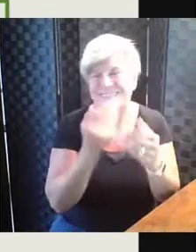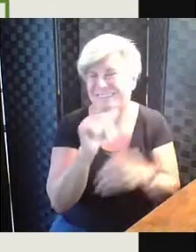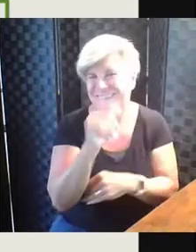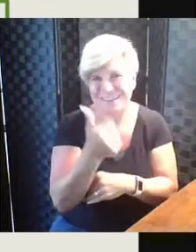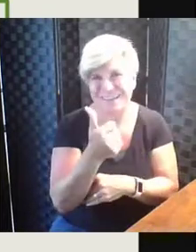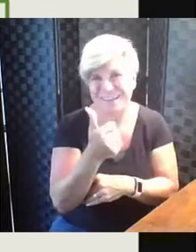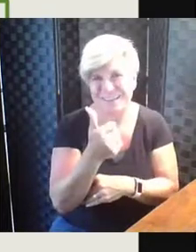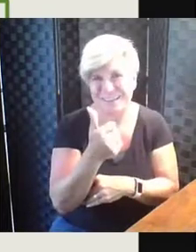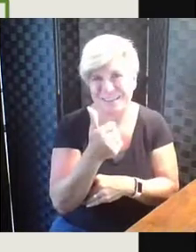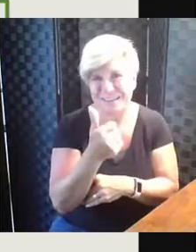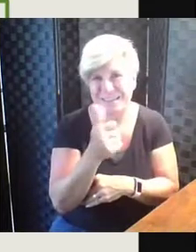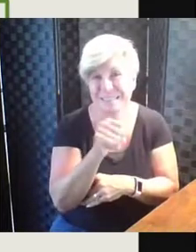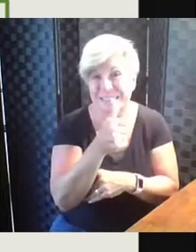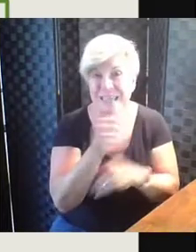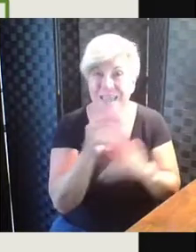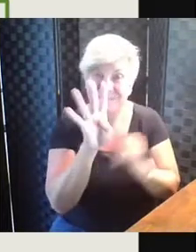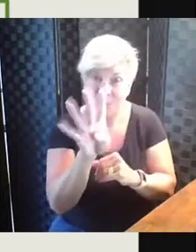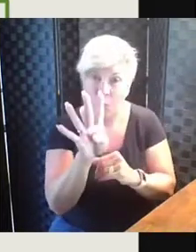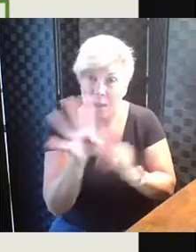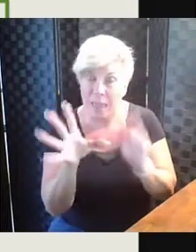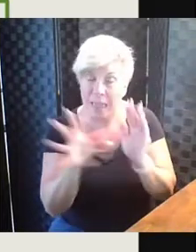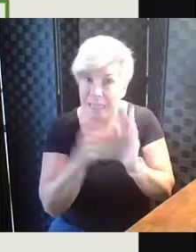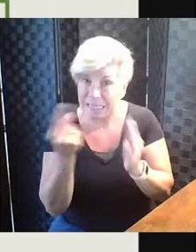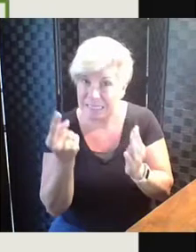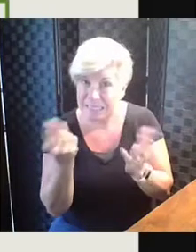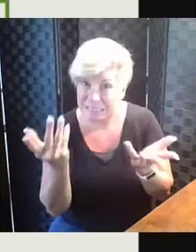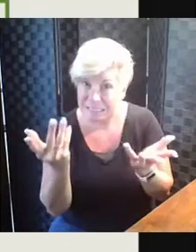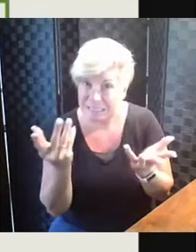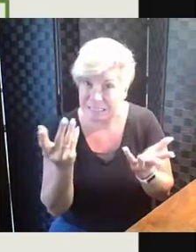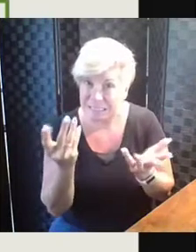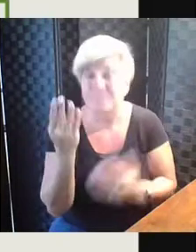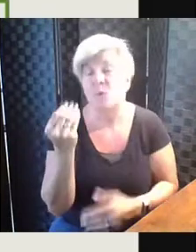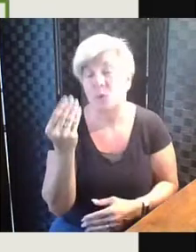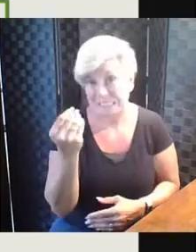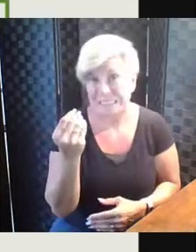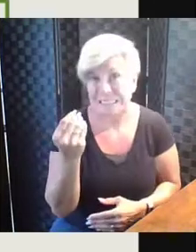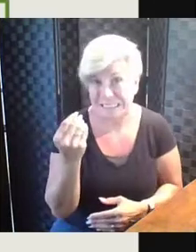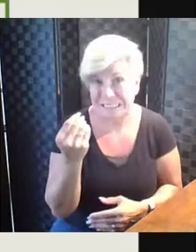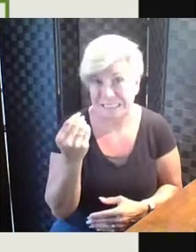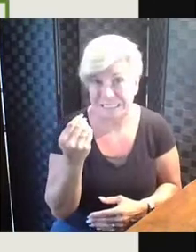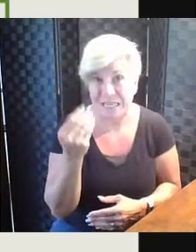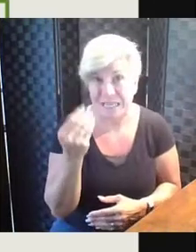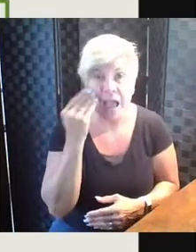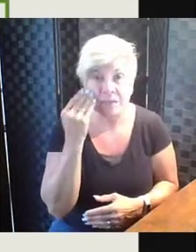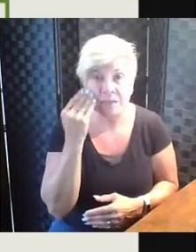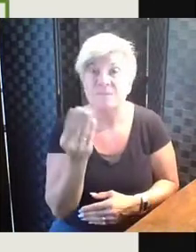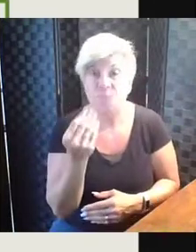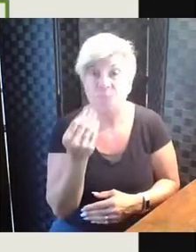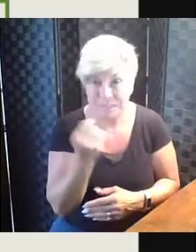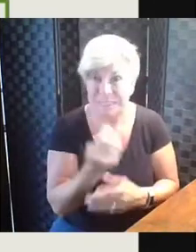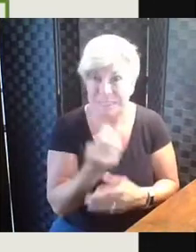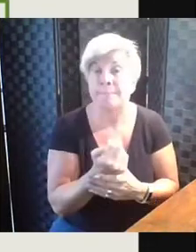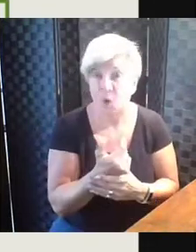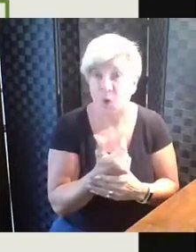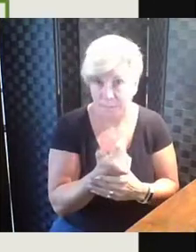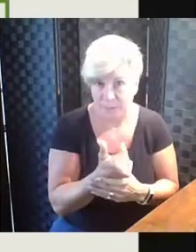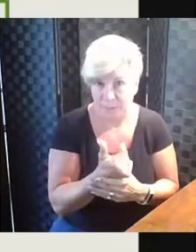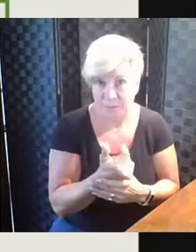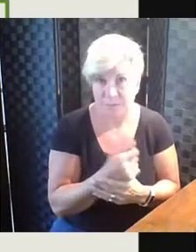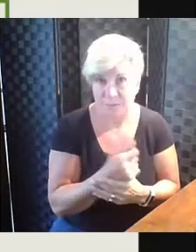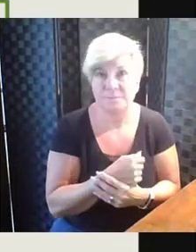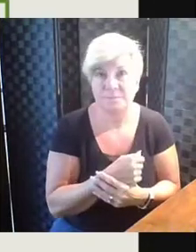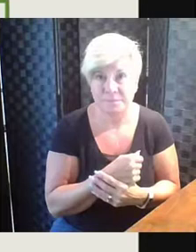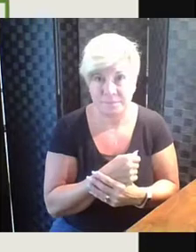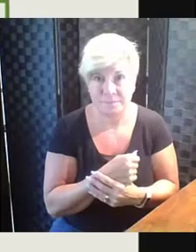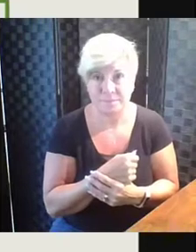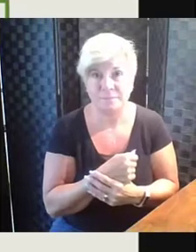10. And then I can just add 4 more and that makes 14. So I know that there are 14